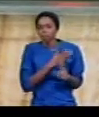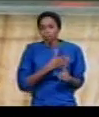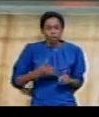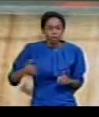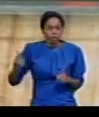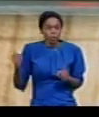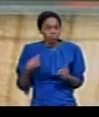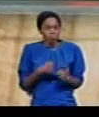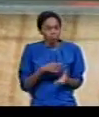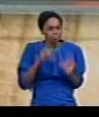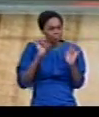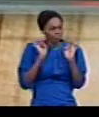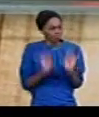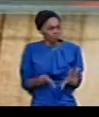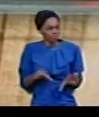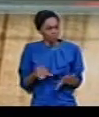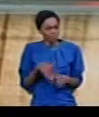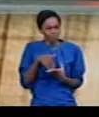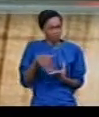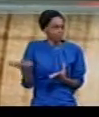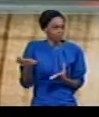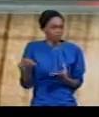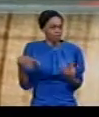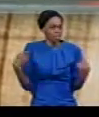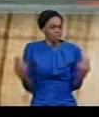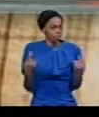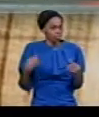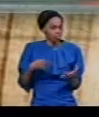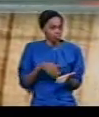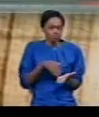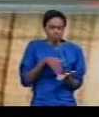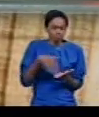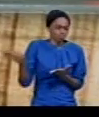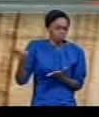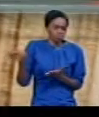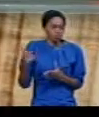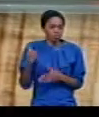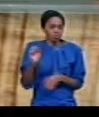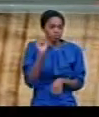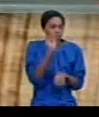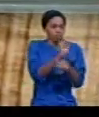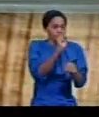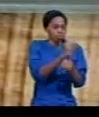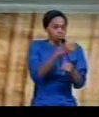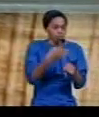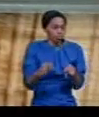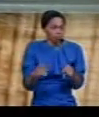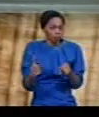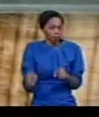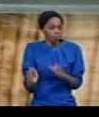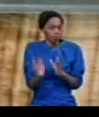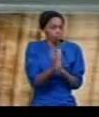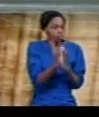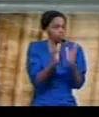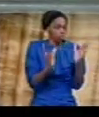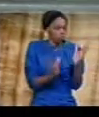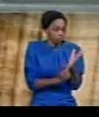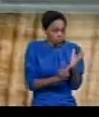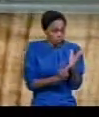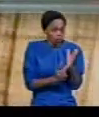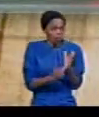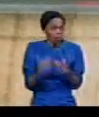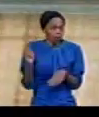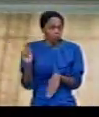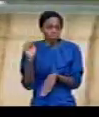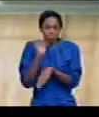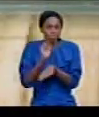we reject, we push away from our lives the works of the law. All those works of the law of